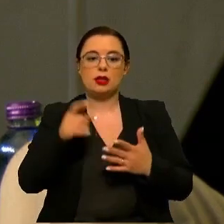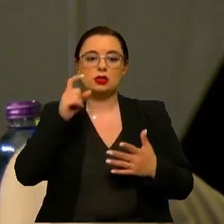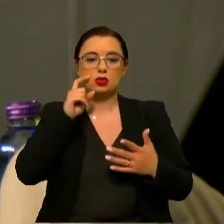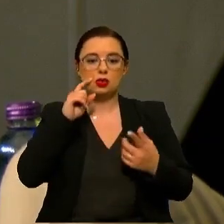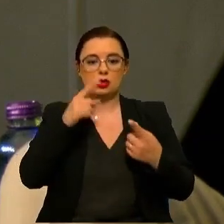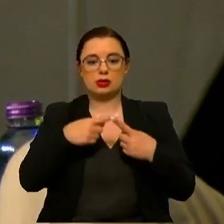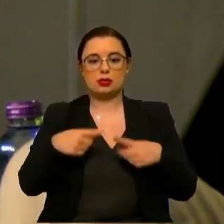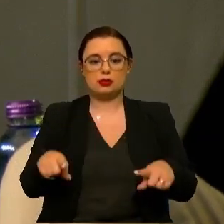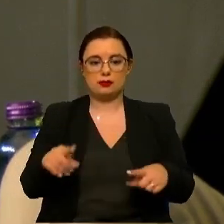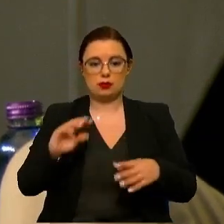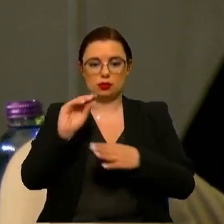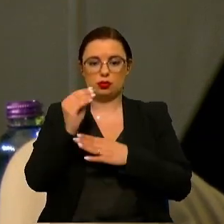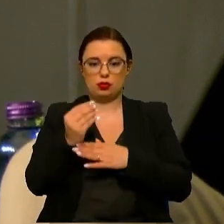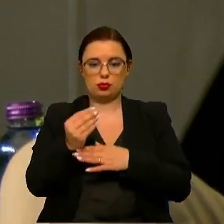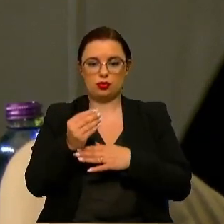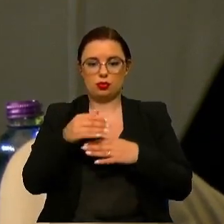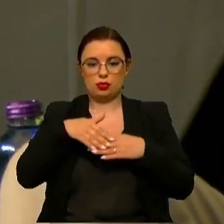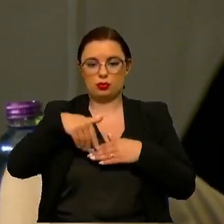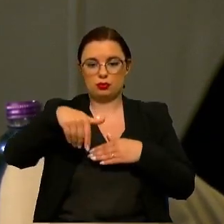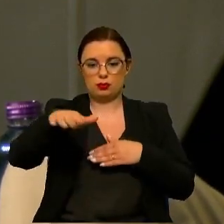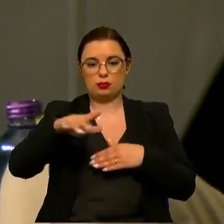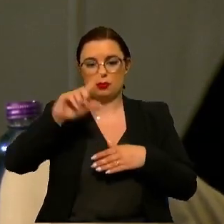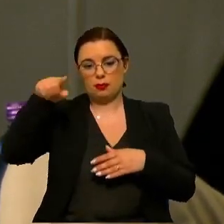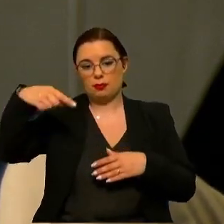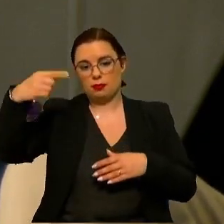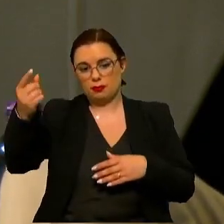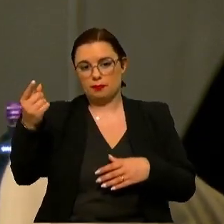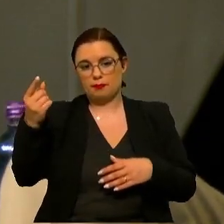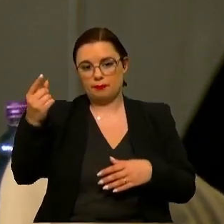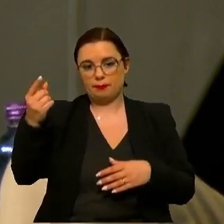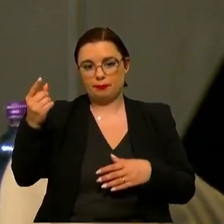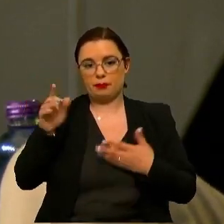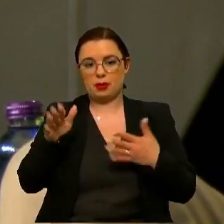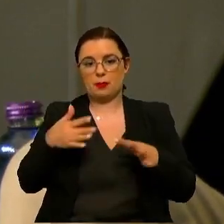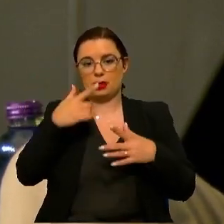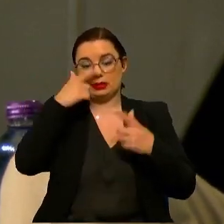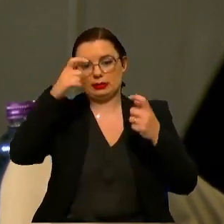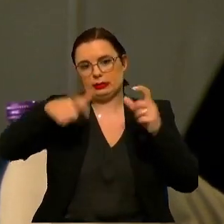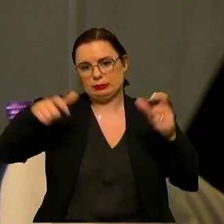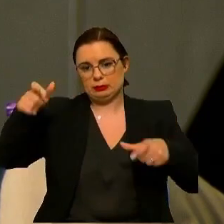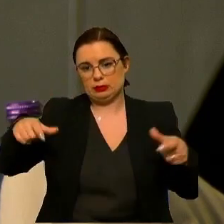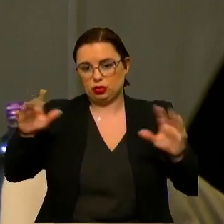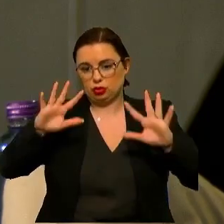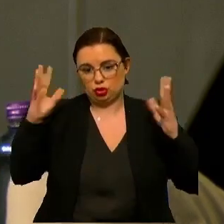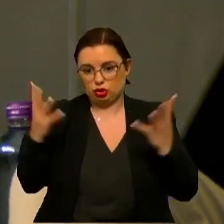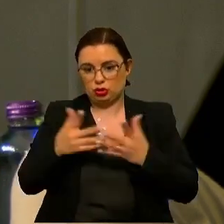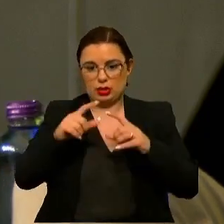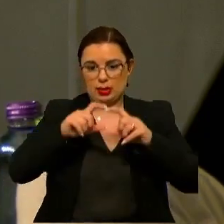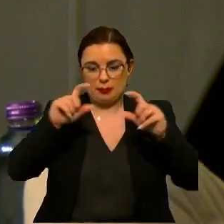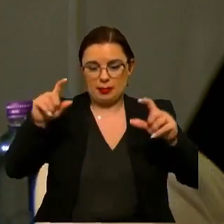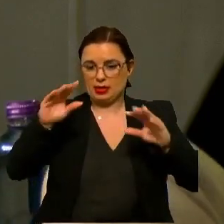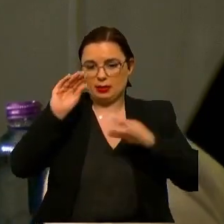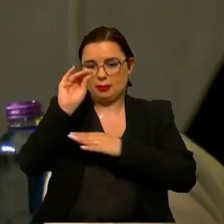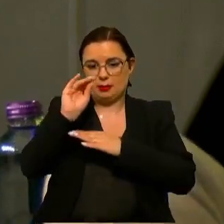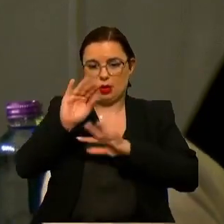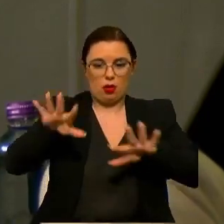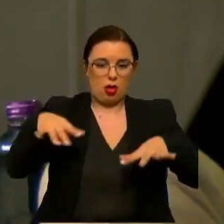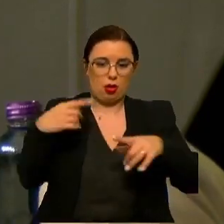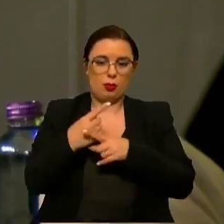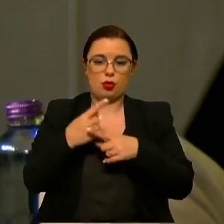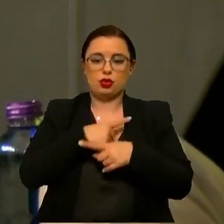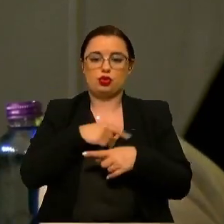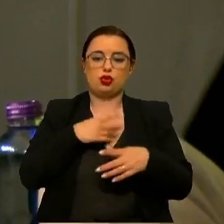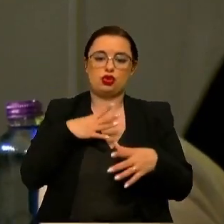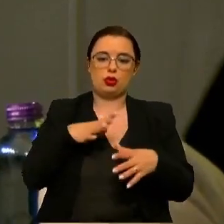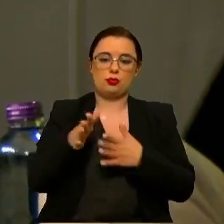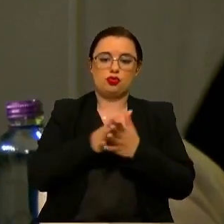the defense sector, this provides a different reliability to the product when we're talking about the product being